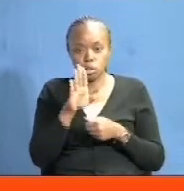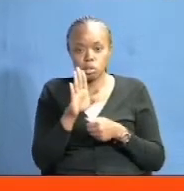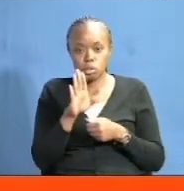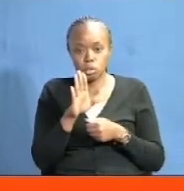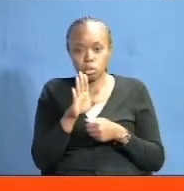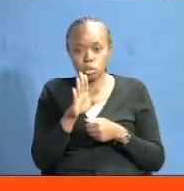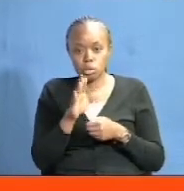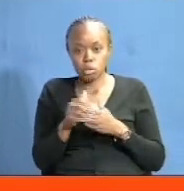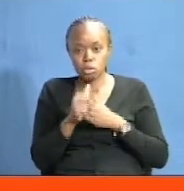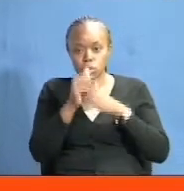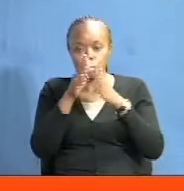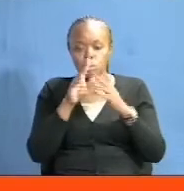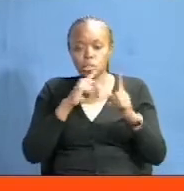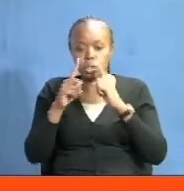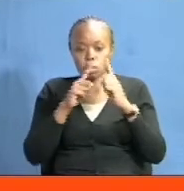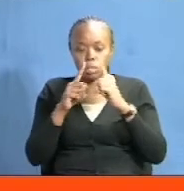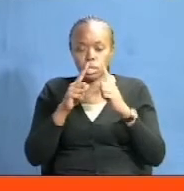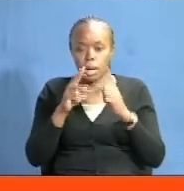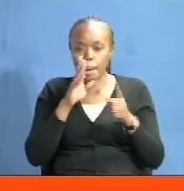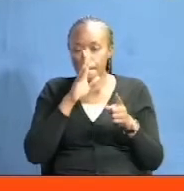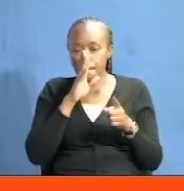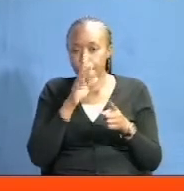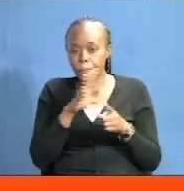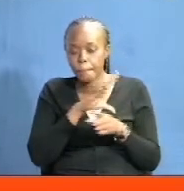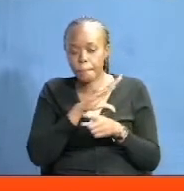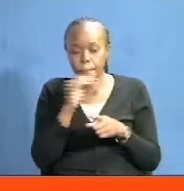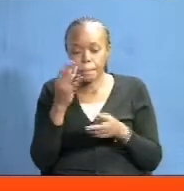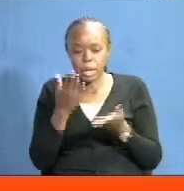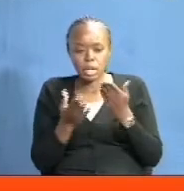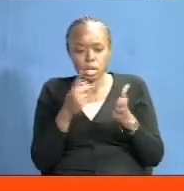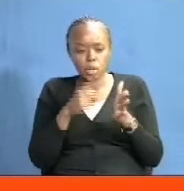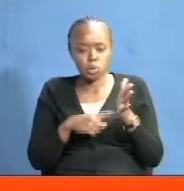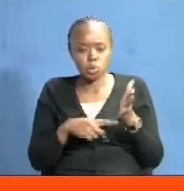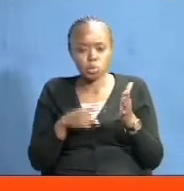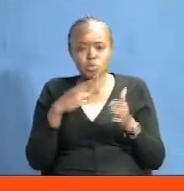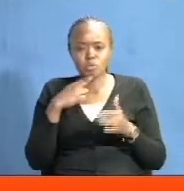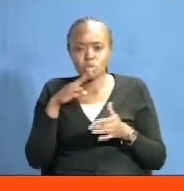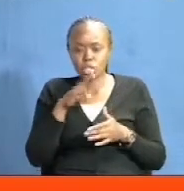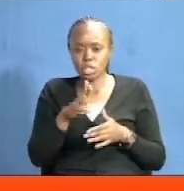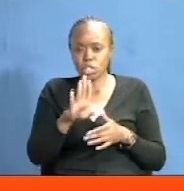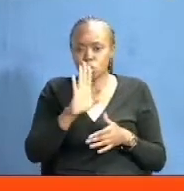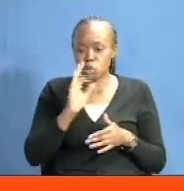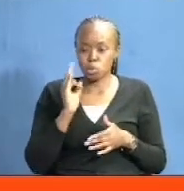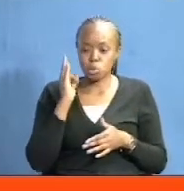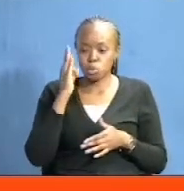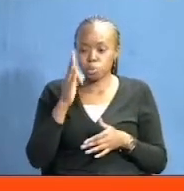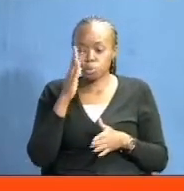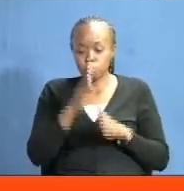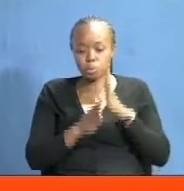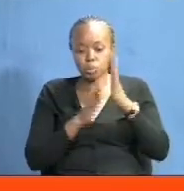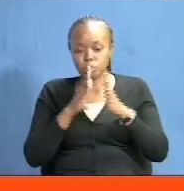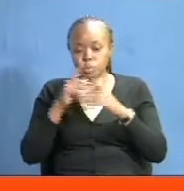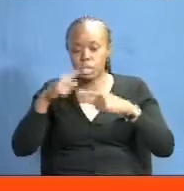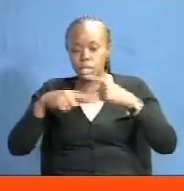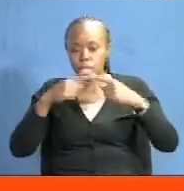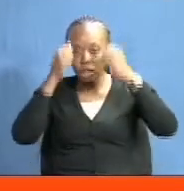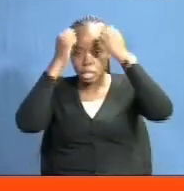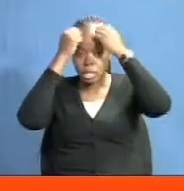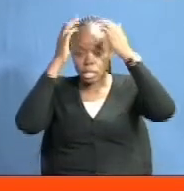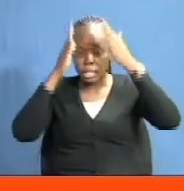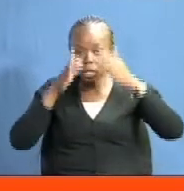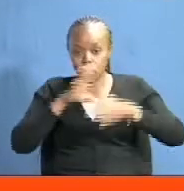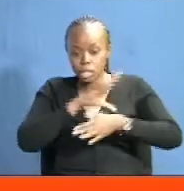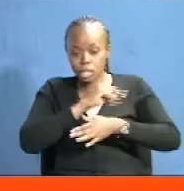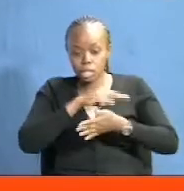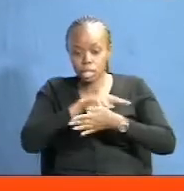your leadership journey, how has it been, and maybe what are your future plans concerning students and now the nation